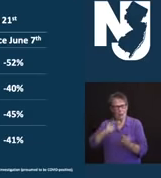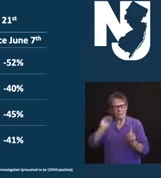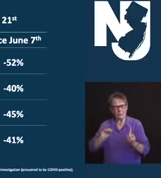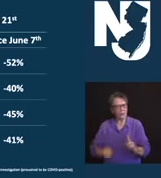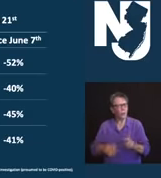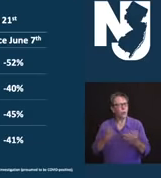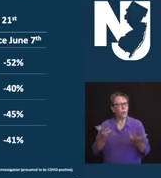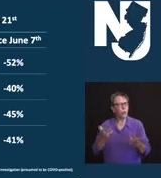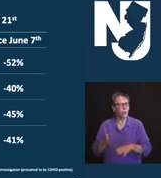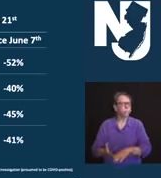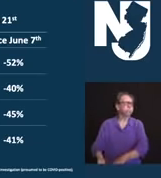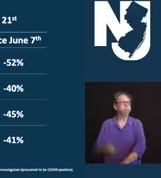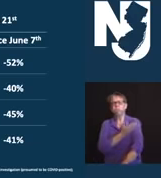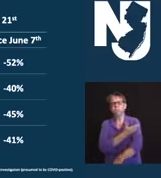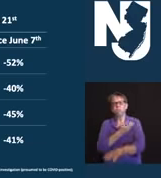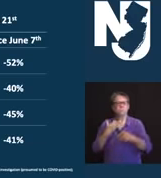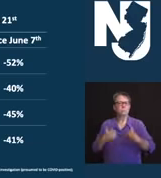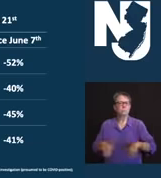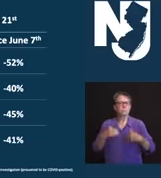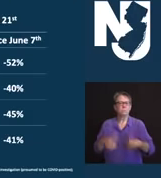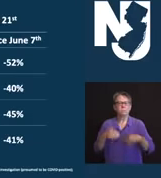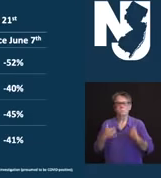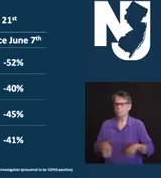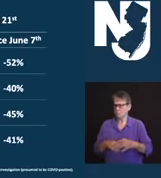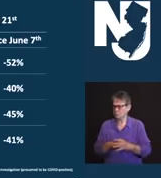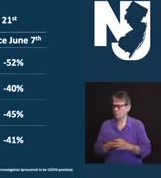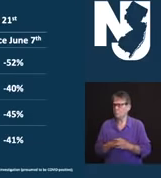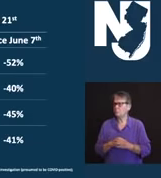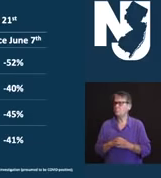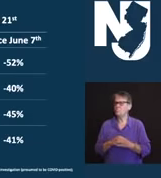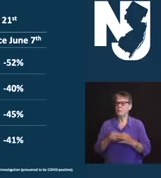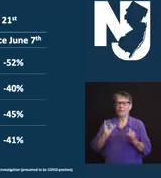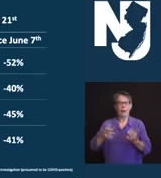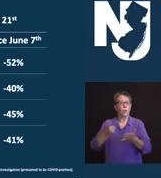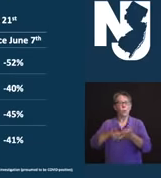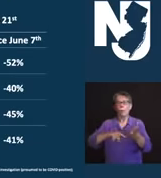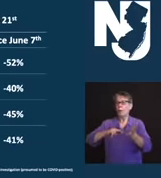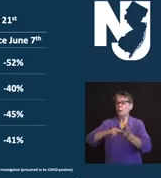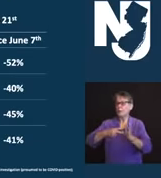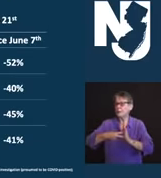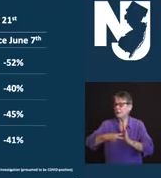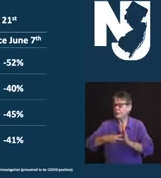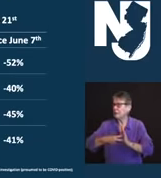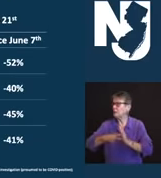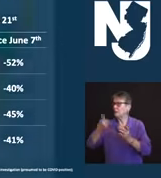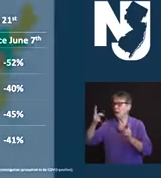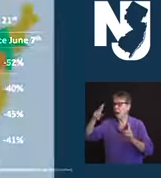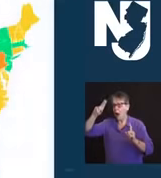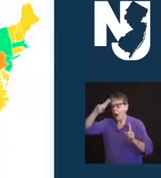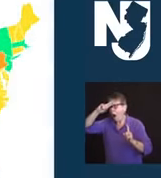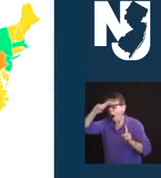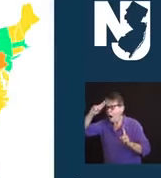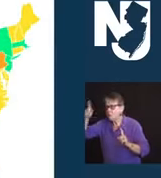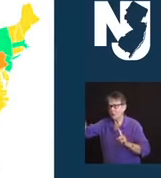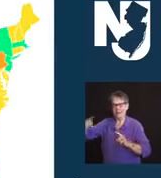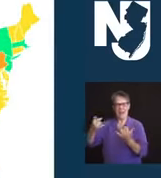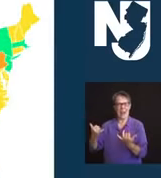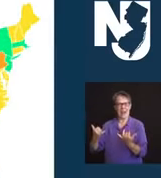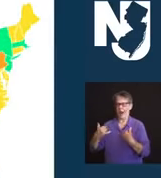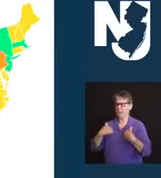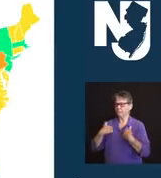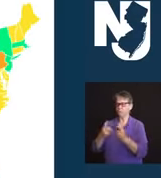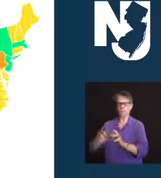tremendous amount of potential capacity and resiliency. But don't just take our word for it. This is what we've done,